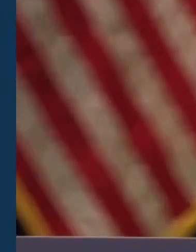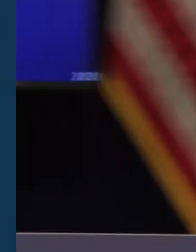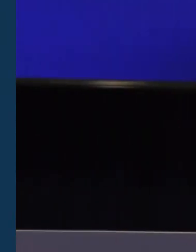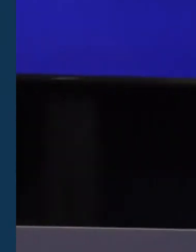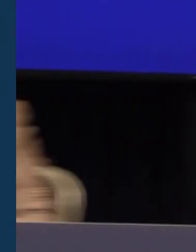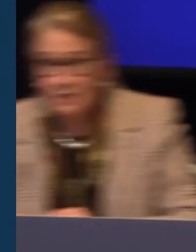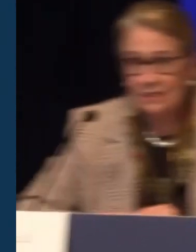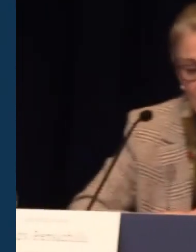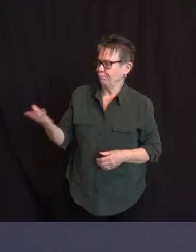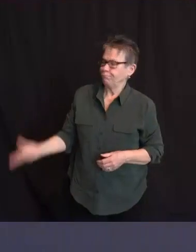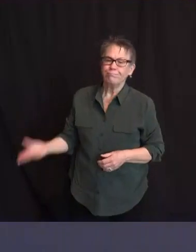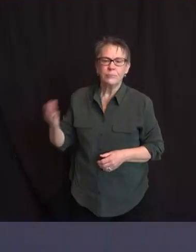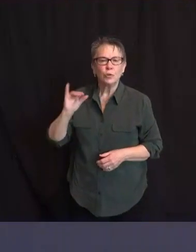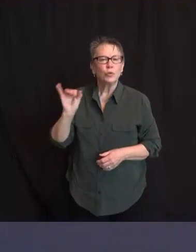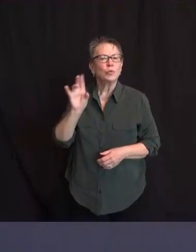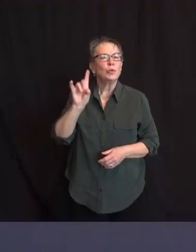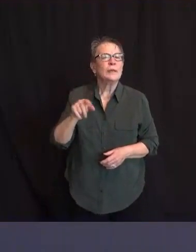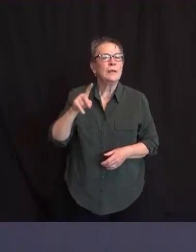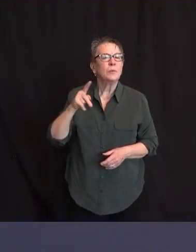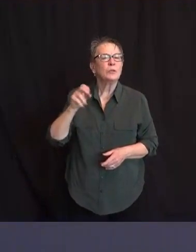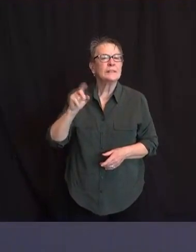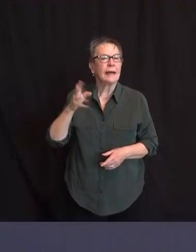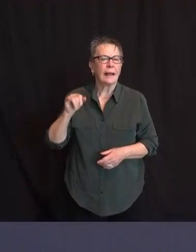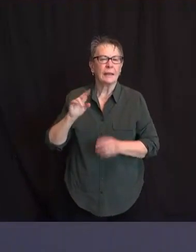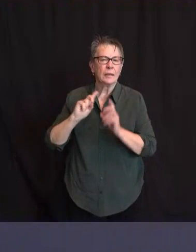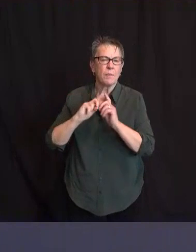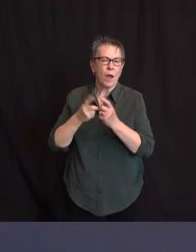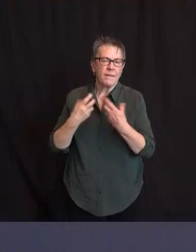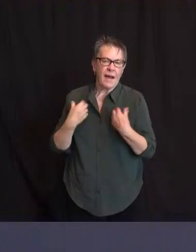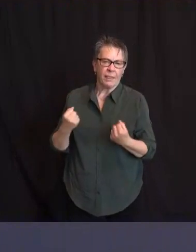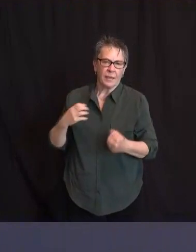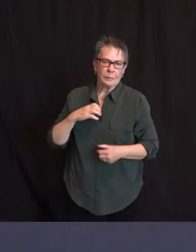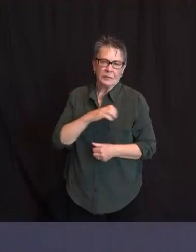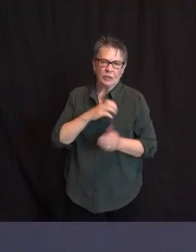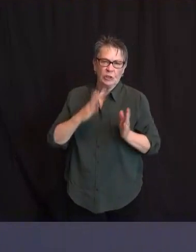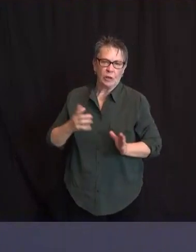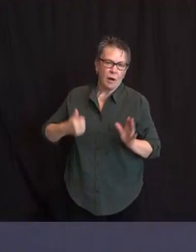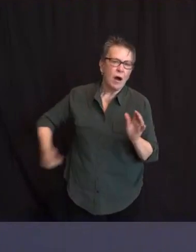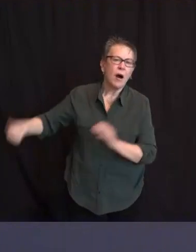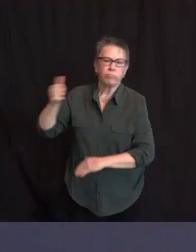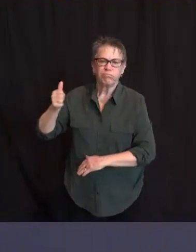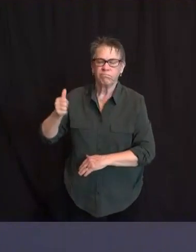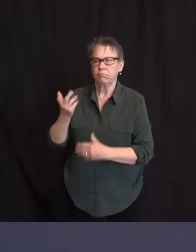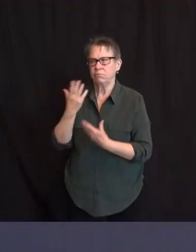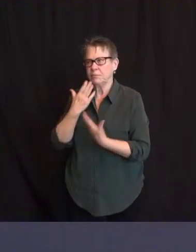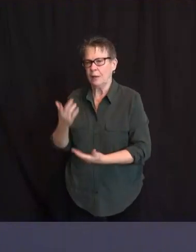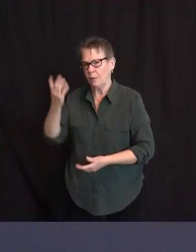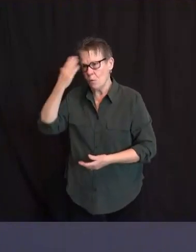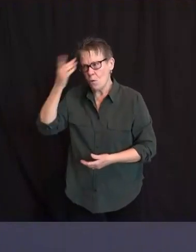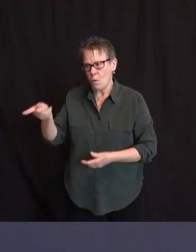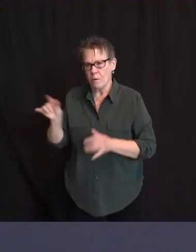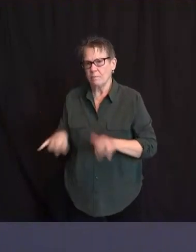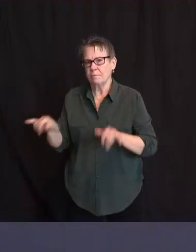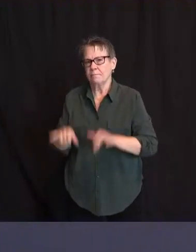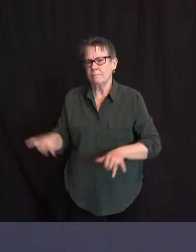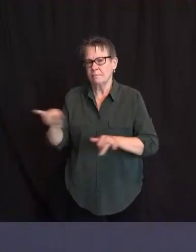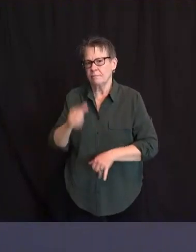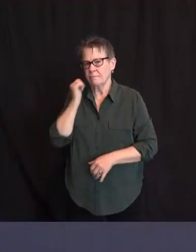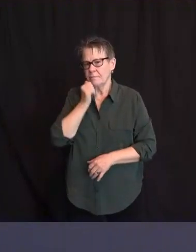Thank you, Governor, and good afternoon. As the Governor said, today we toured the second field medical station in